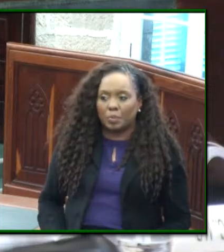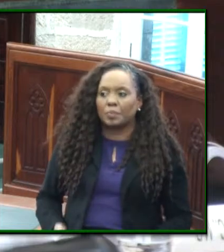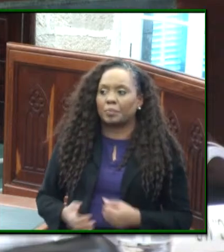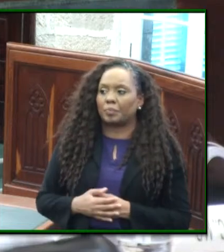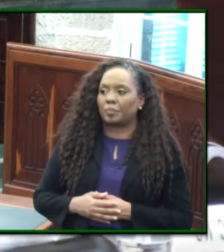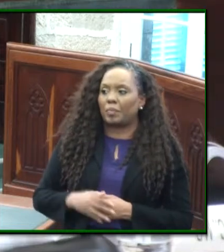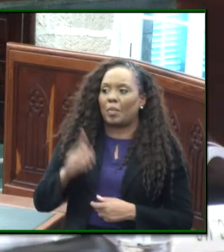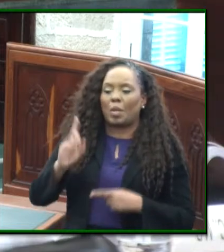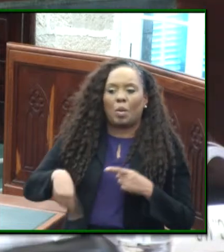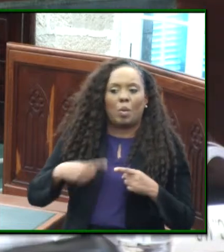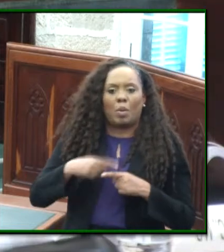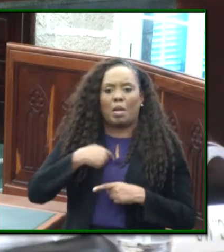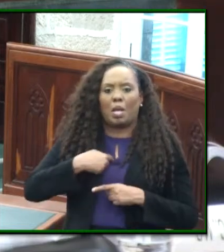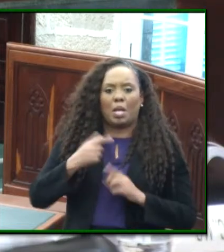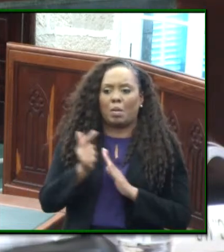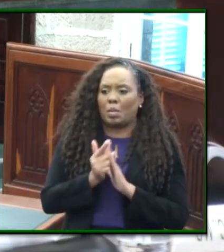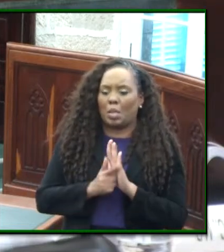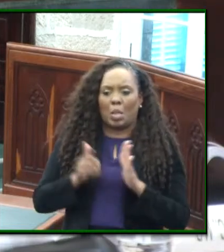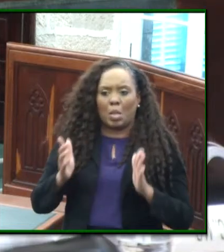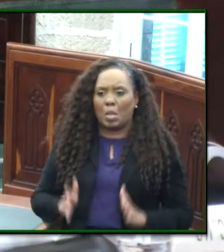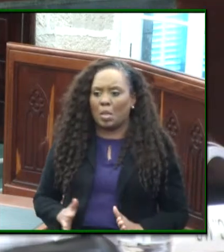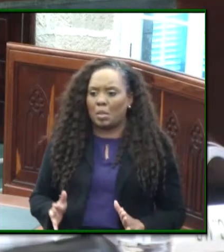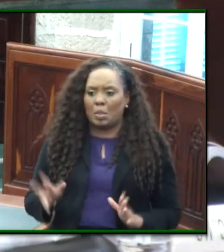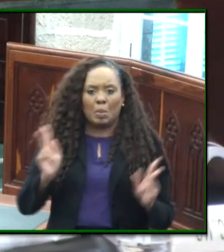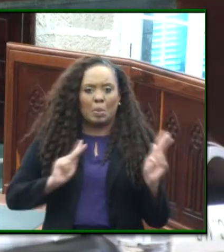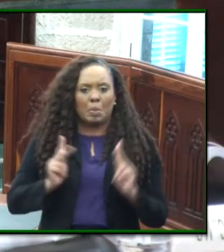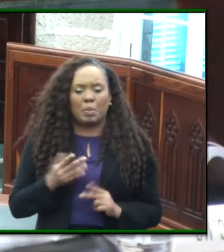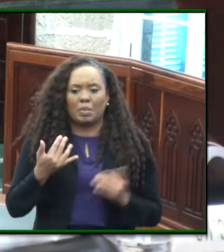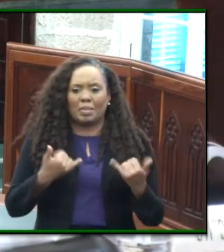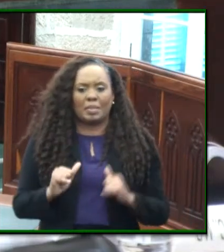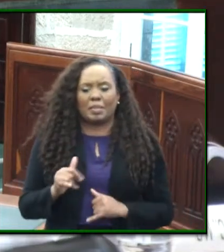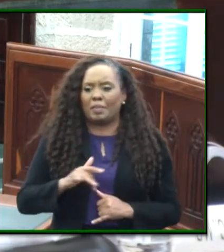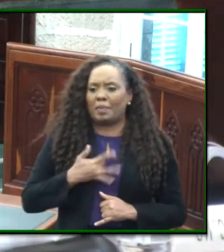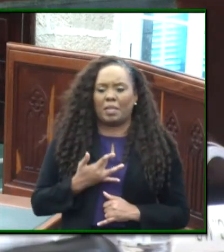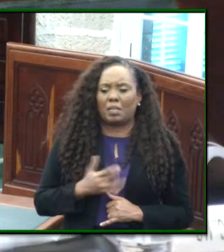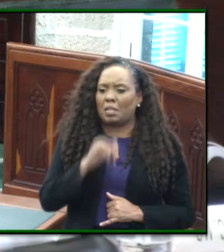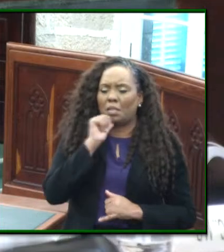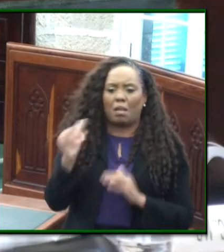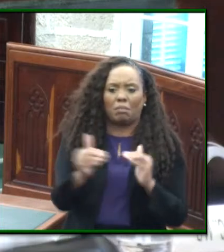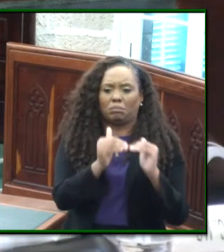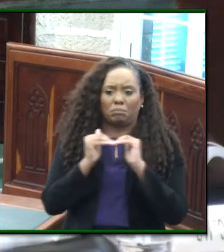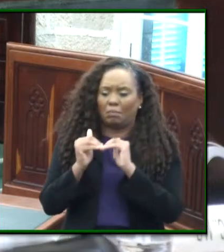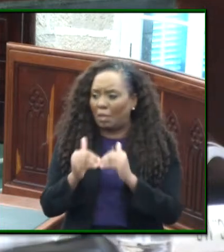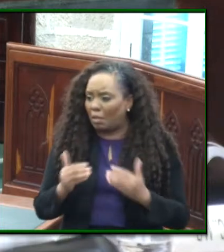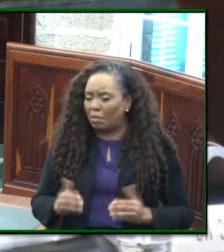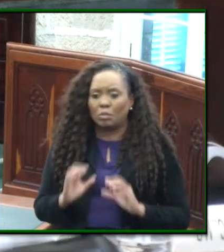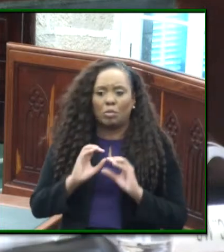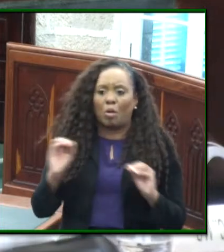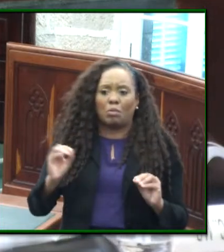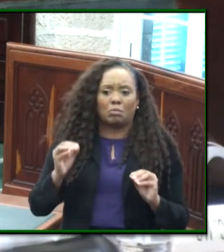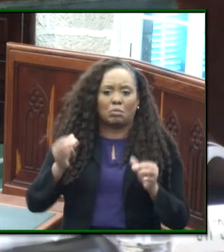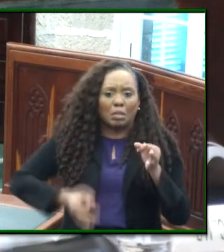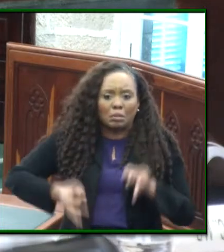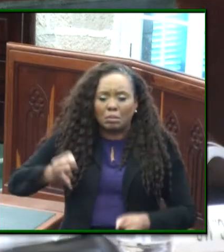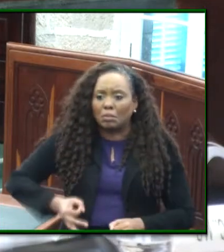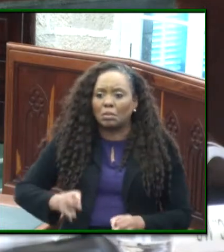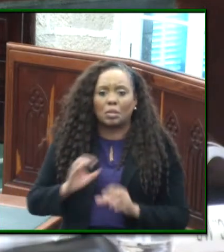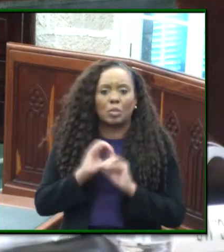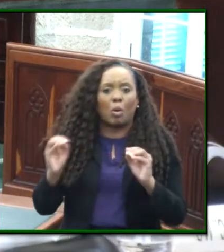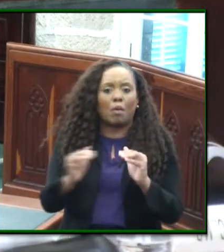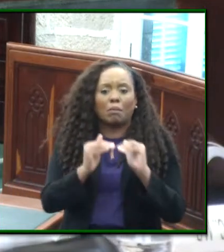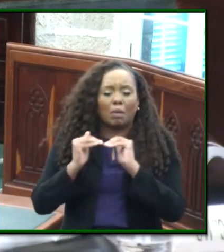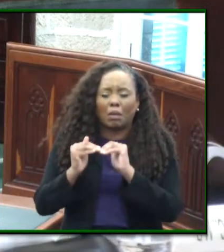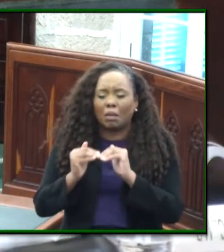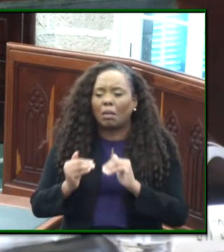that are still outstanding and that people still feel aggrieved as a result of not feeling as though justice has been seen to be done. So I do feel